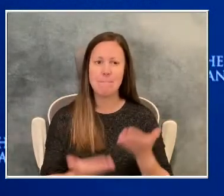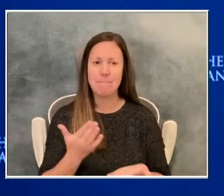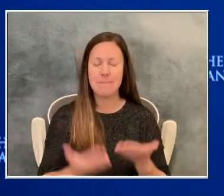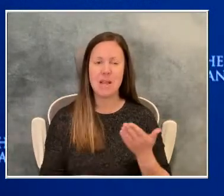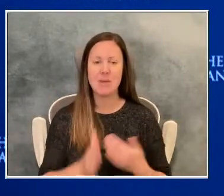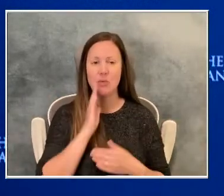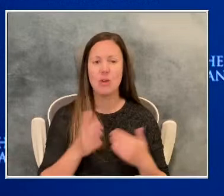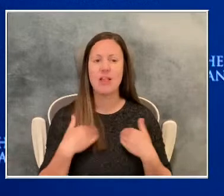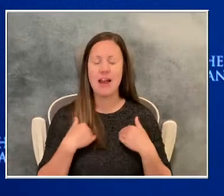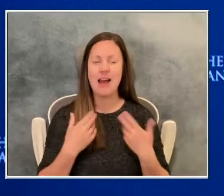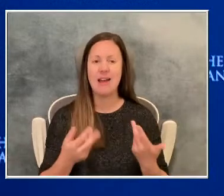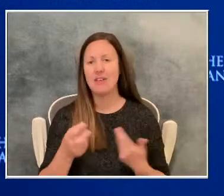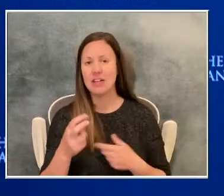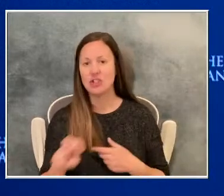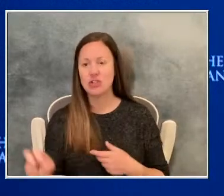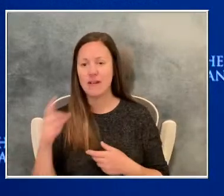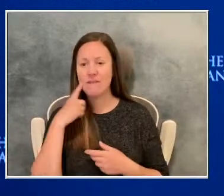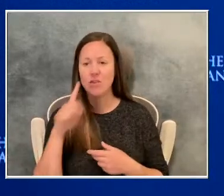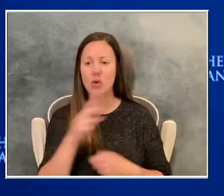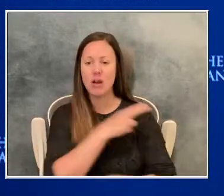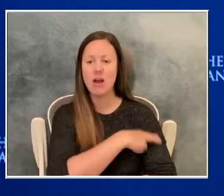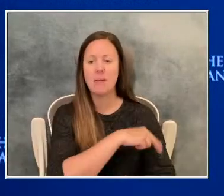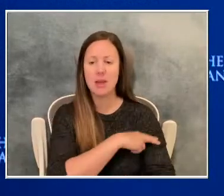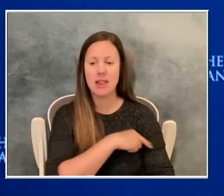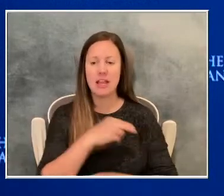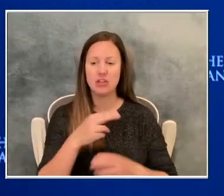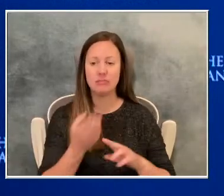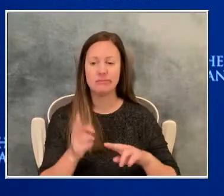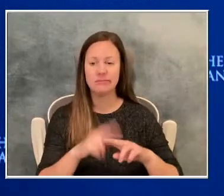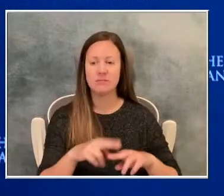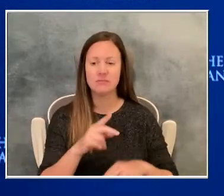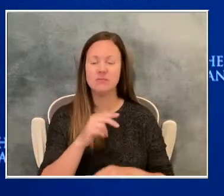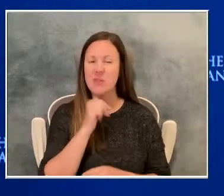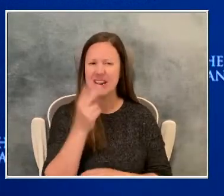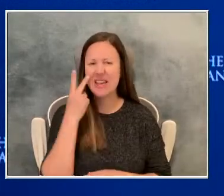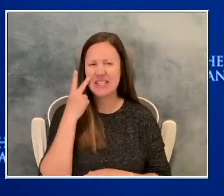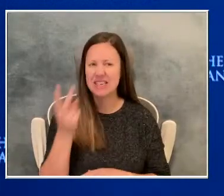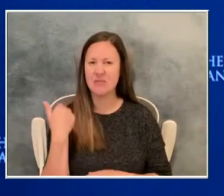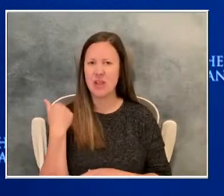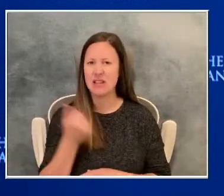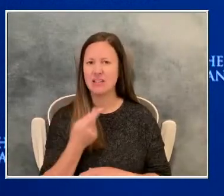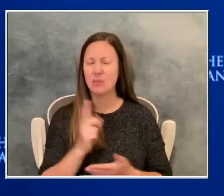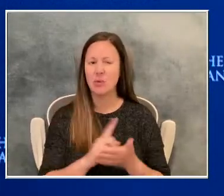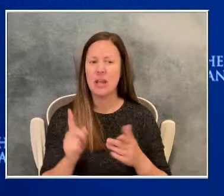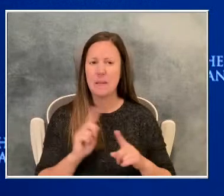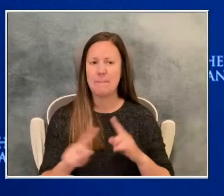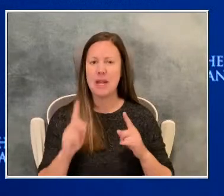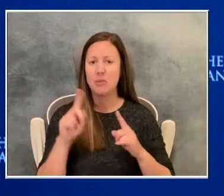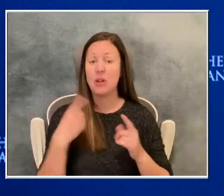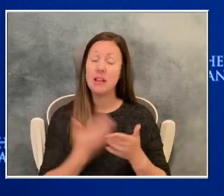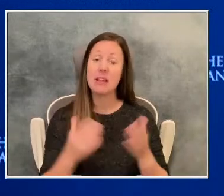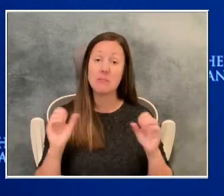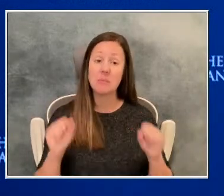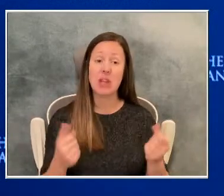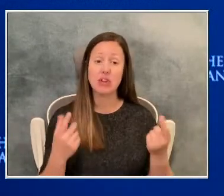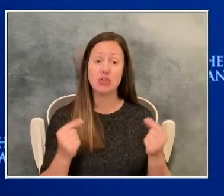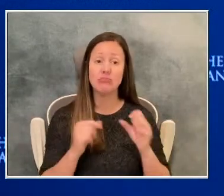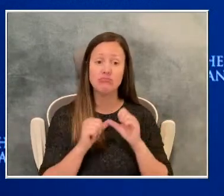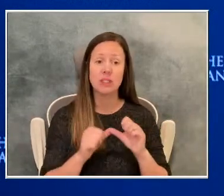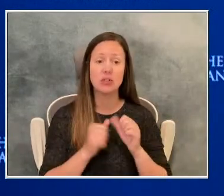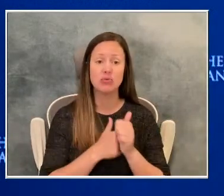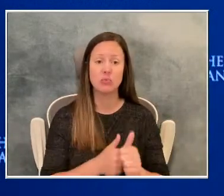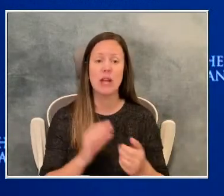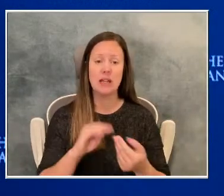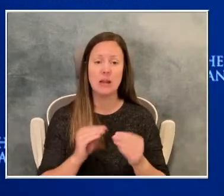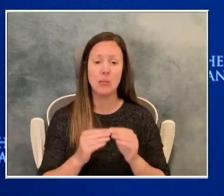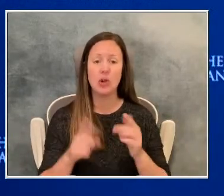towards increasing hospitalizations. We haven't fully seen that in the last couple of weeks, but the only thing that we can do is continue to track those numbers, and then we will present